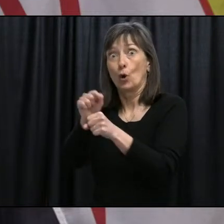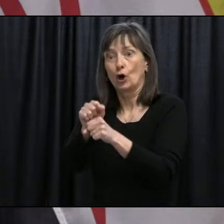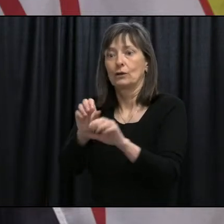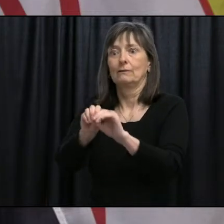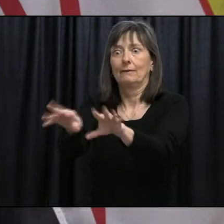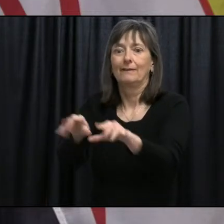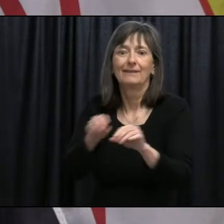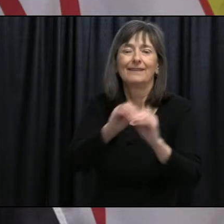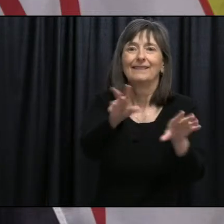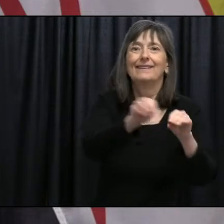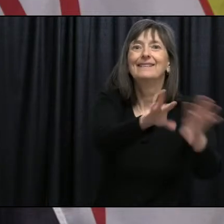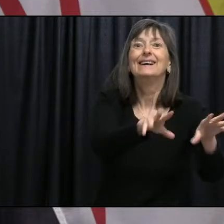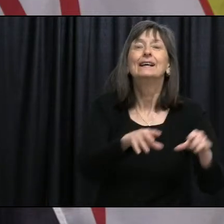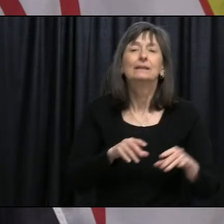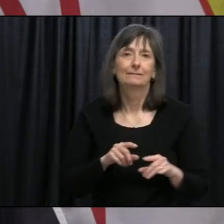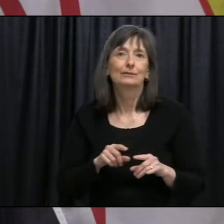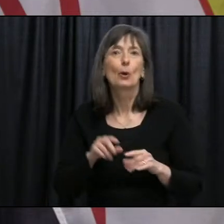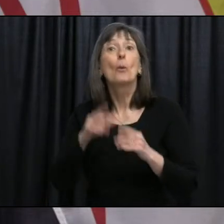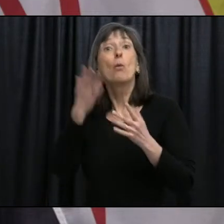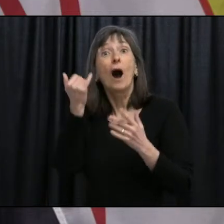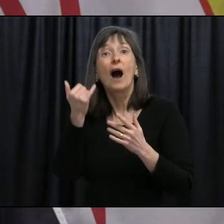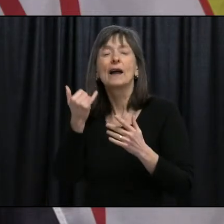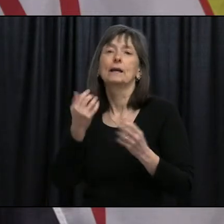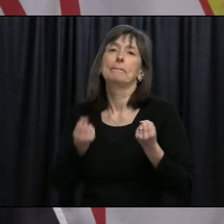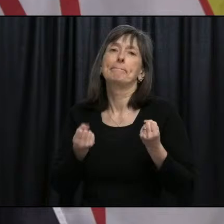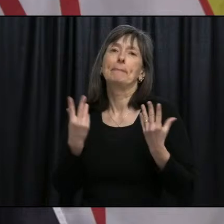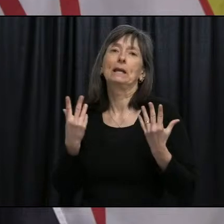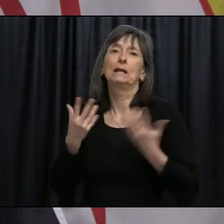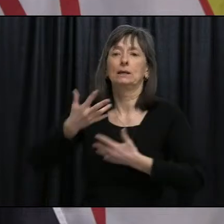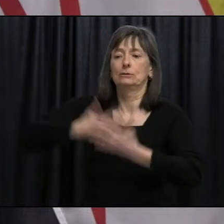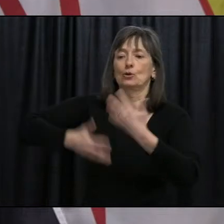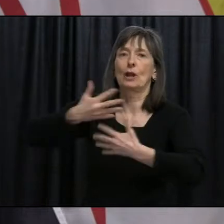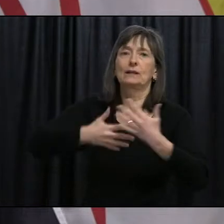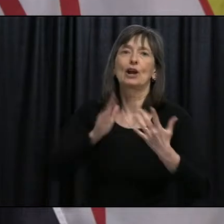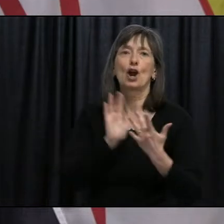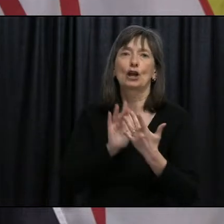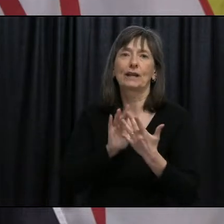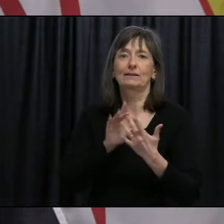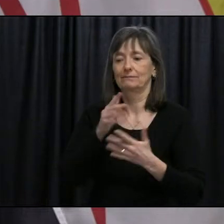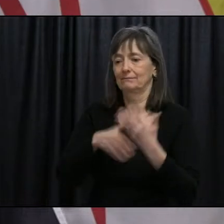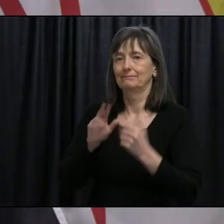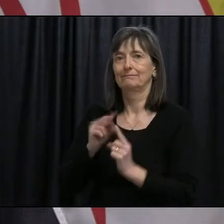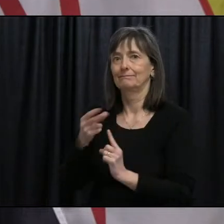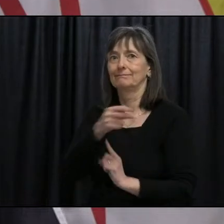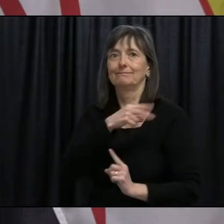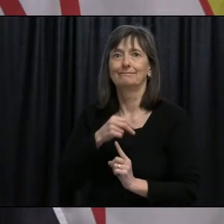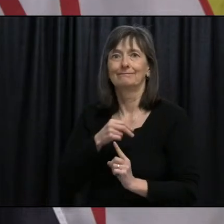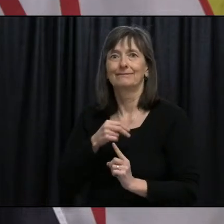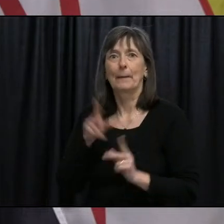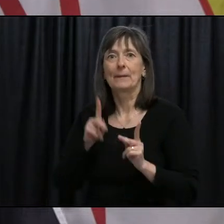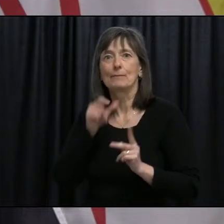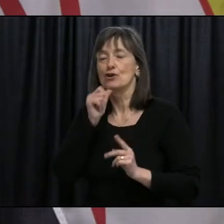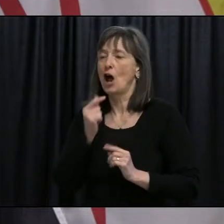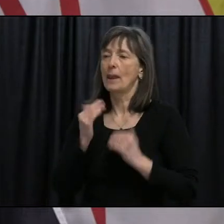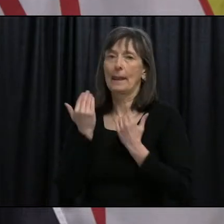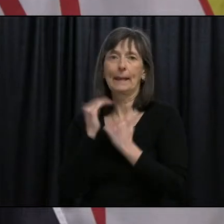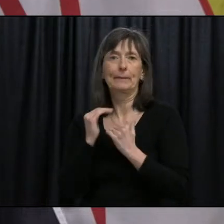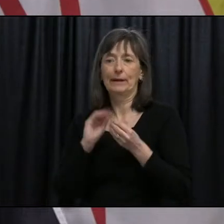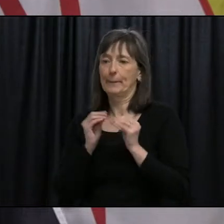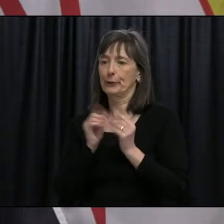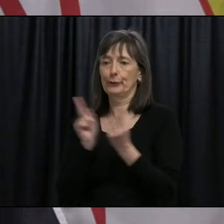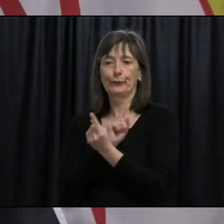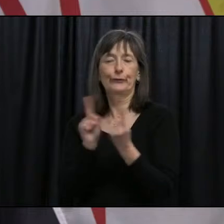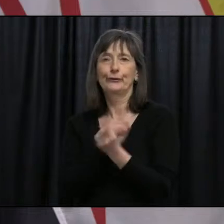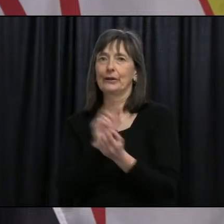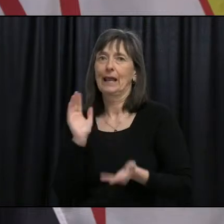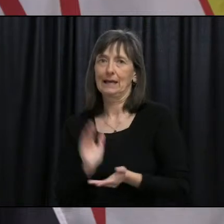so the issue really is, certainly we did see spread through sporting events. We saw spread in other events as well. I'm not trying to